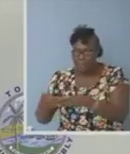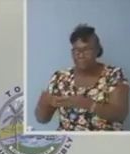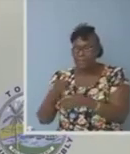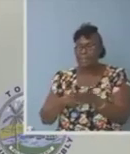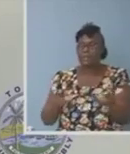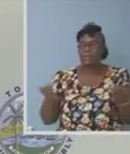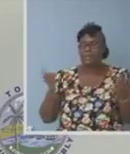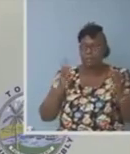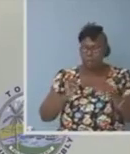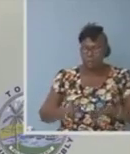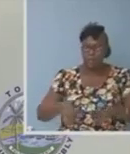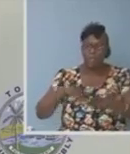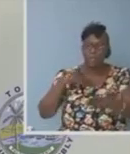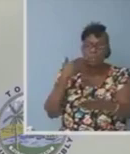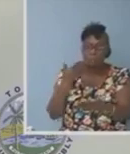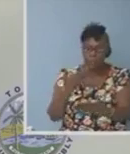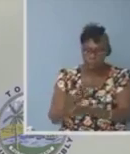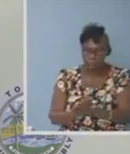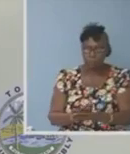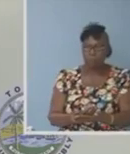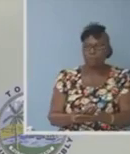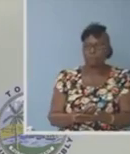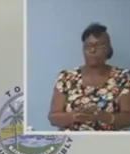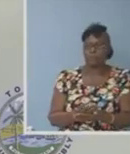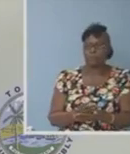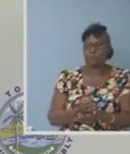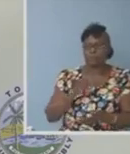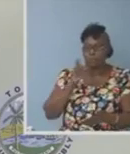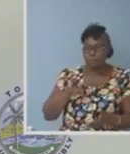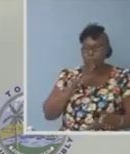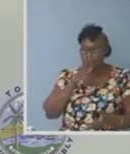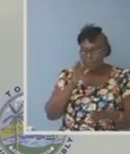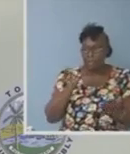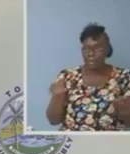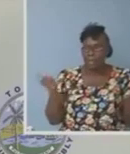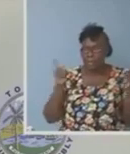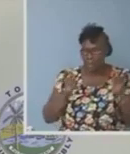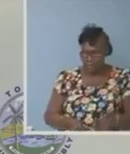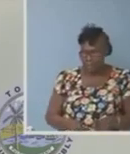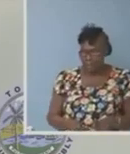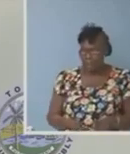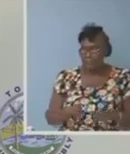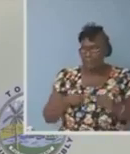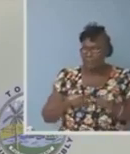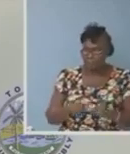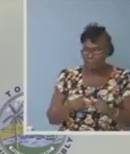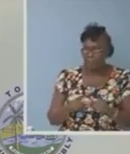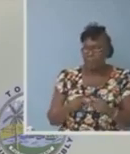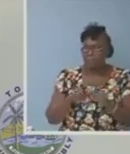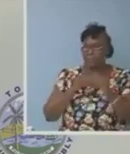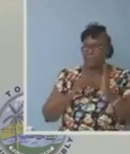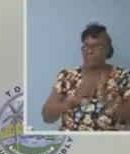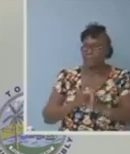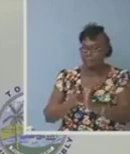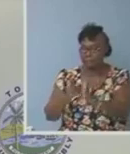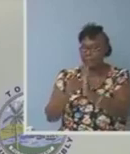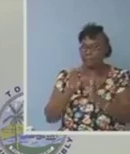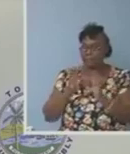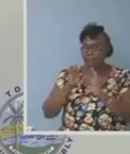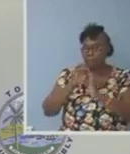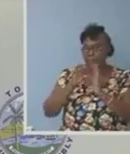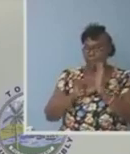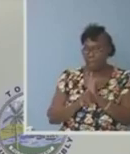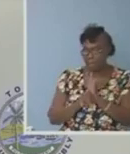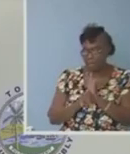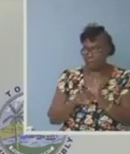various approaches as time goes by. The continued delivery of the curriculum. It